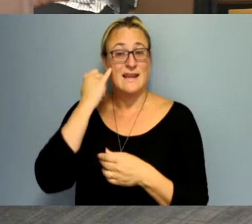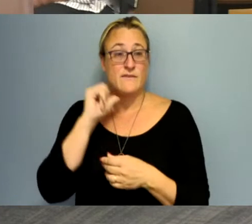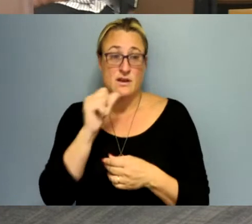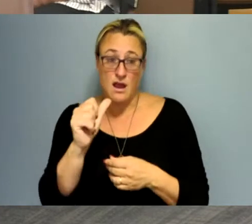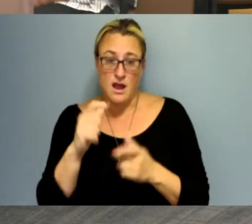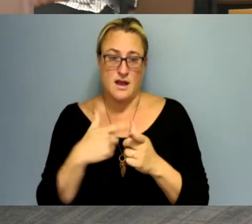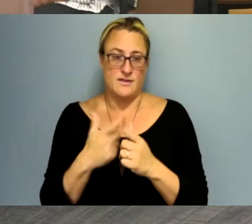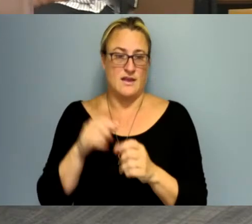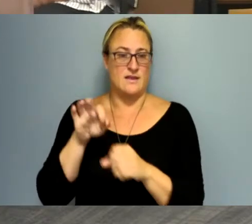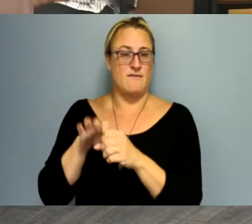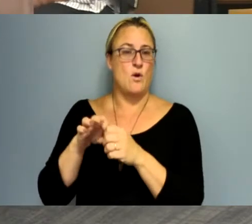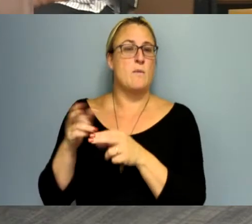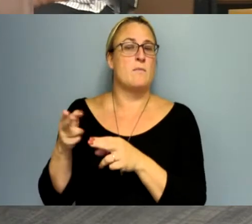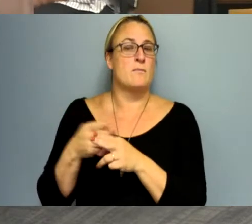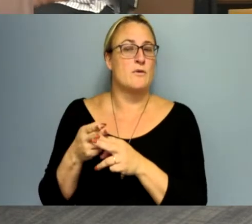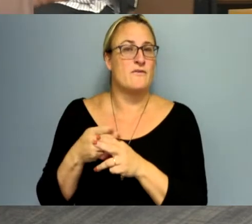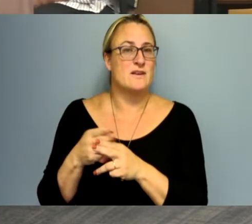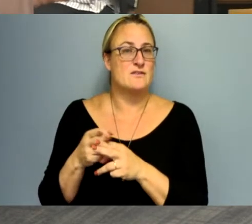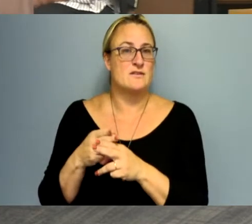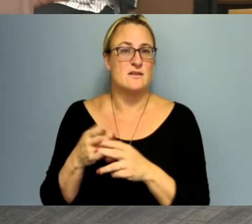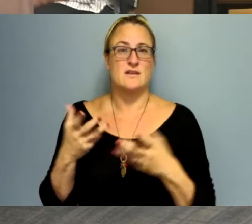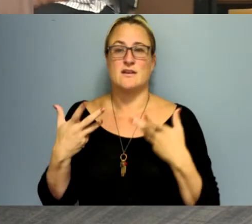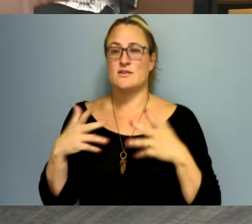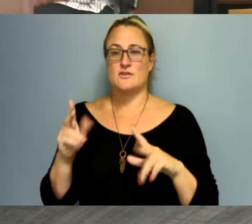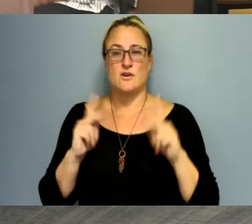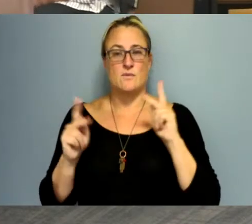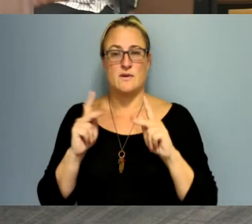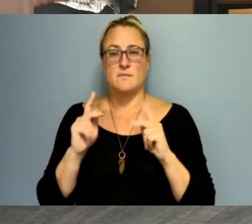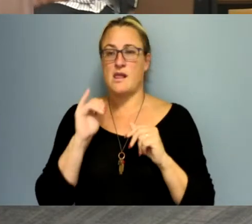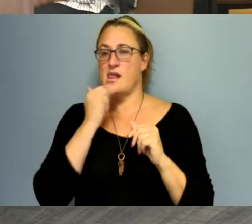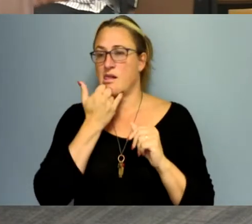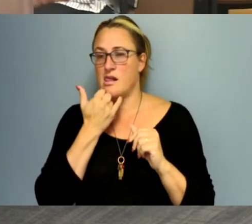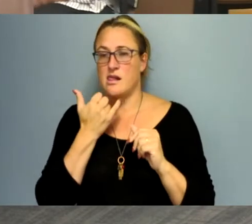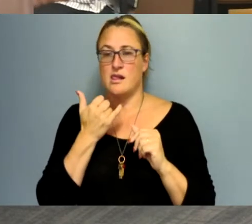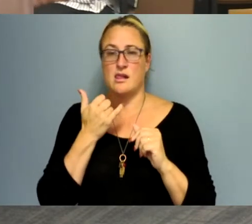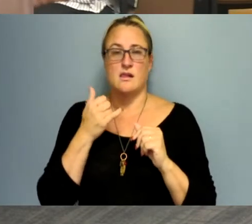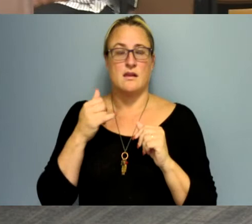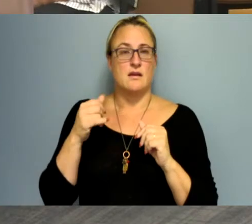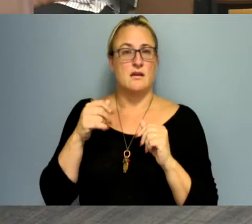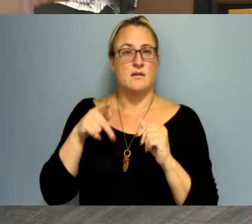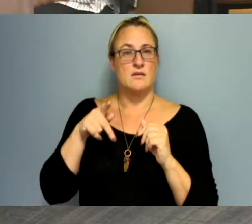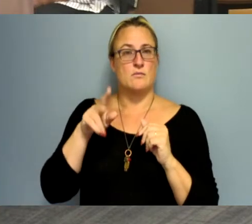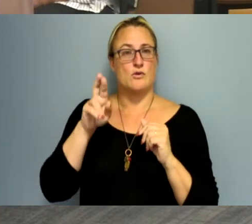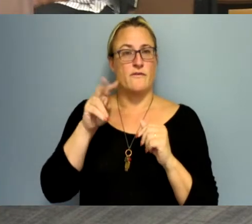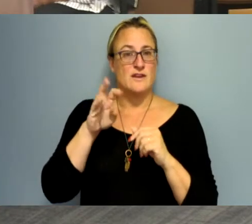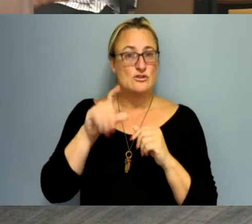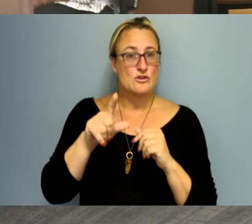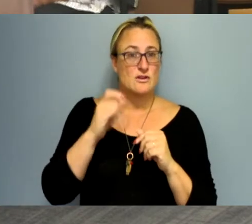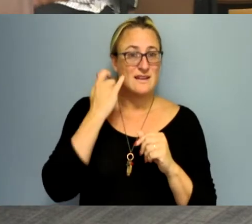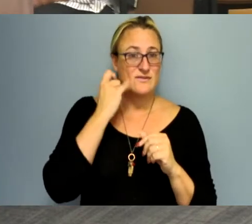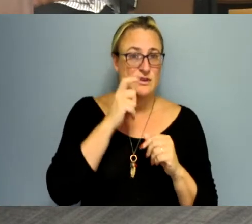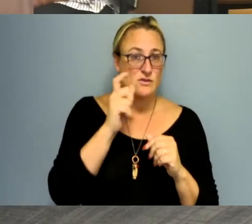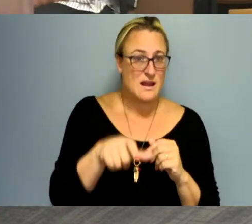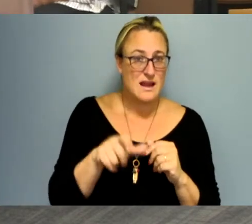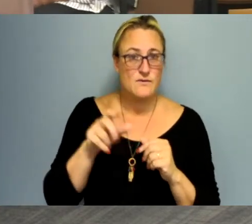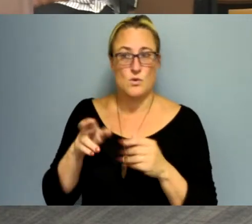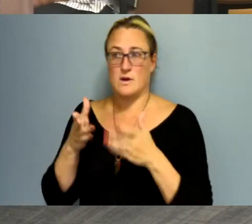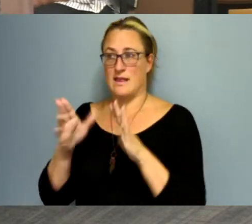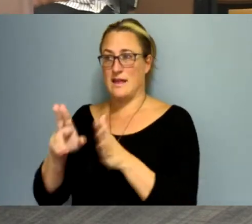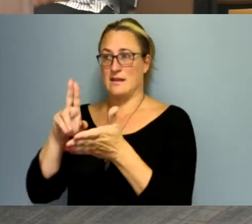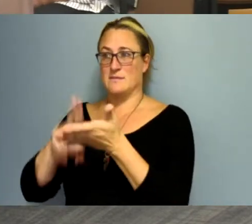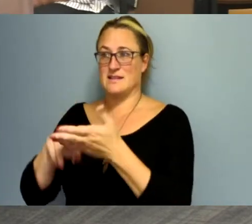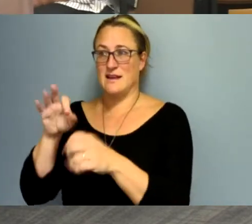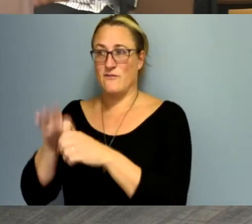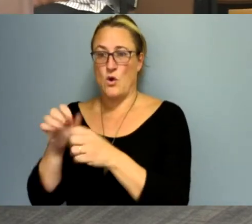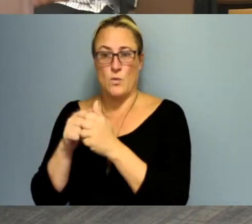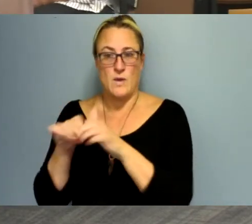This should eliminate people making mistakes of either forcing them to have to do a provisional or letting them sign the poll book and vote.